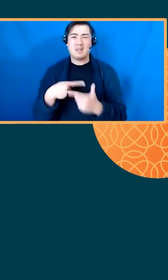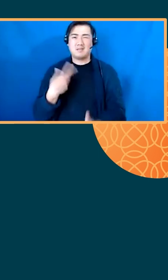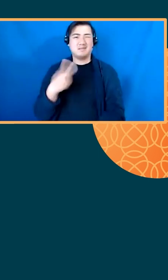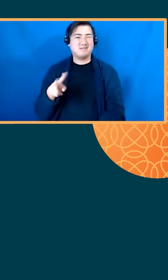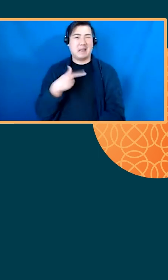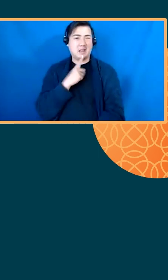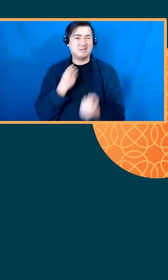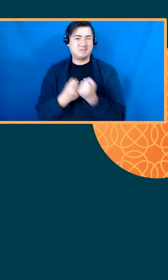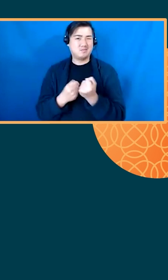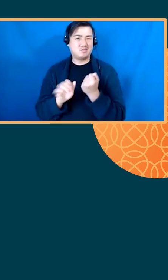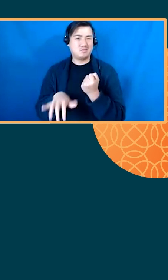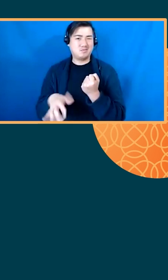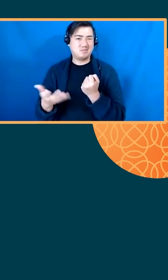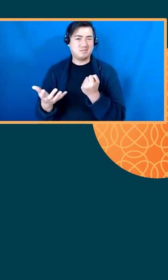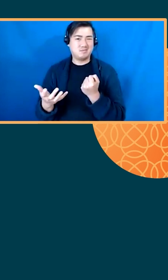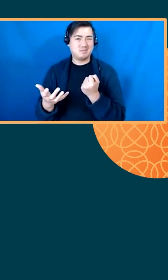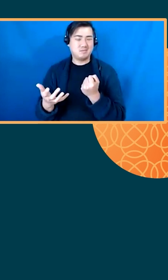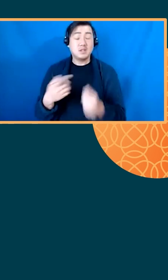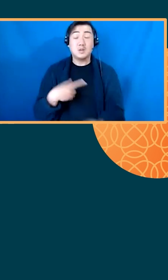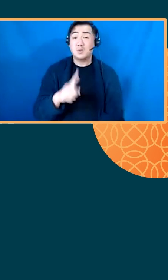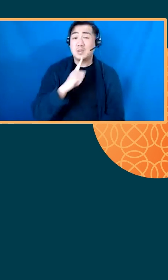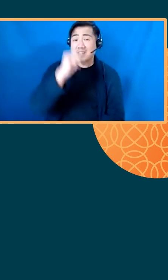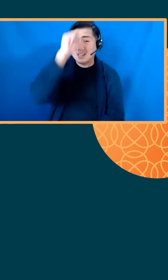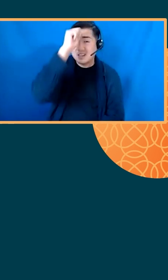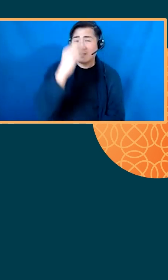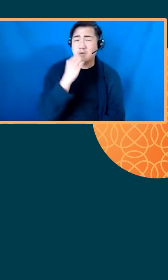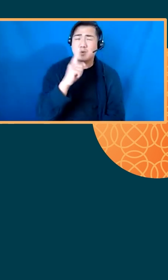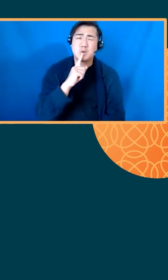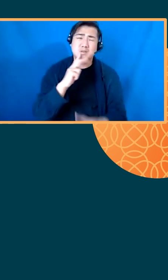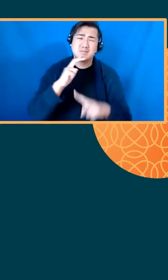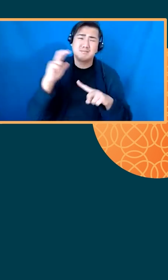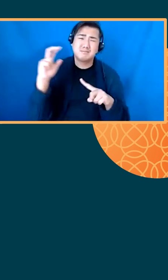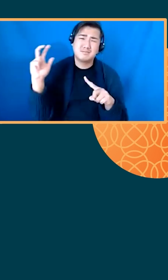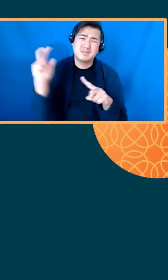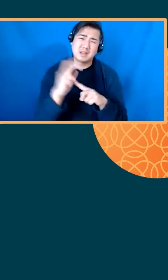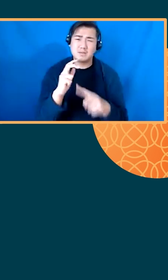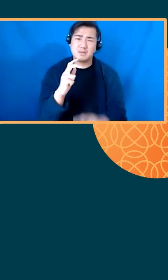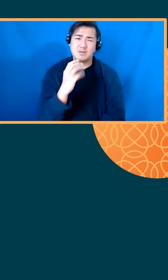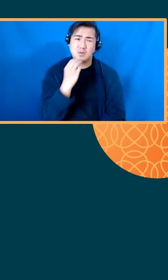it, because Indian food is like, it is the best cuisine of the world.